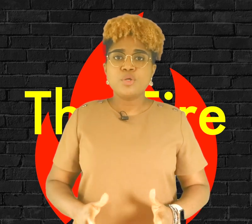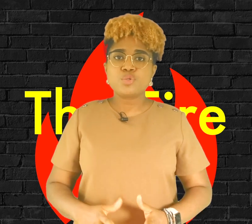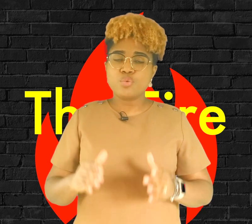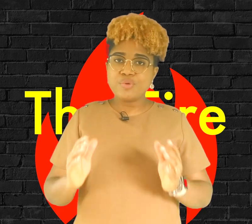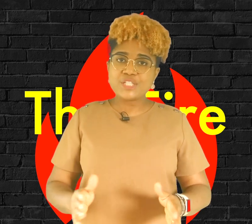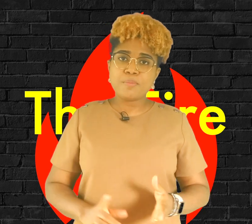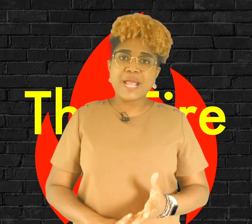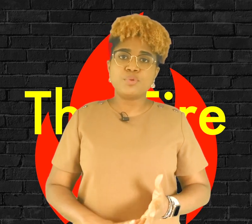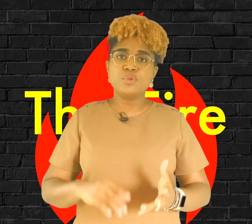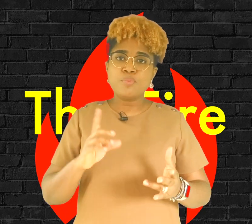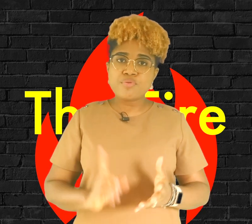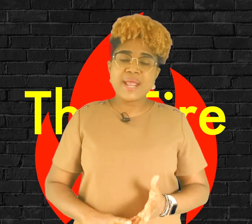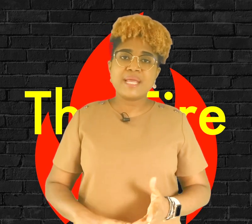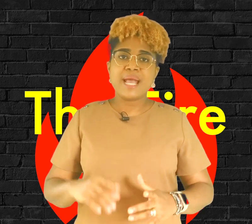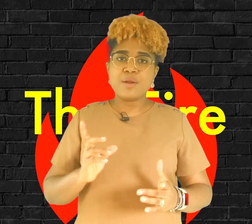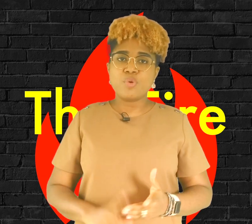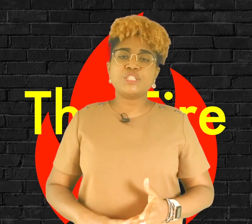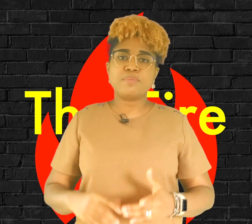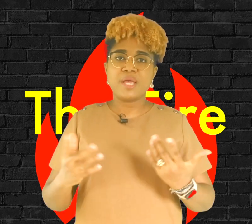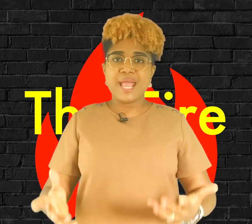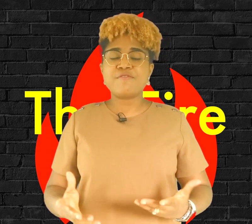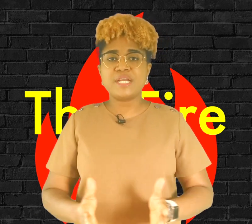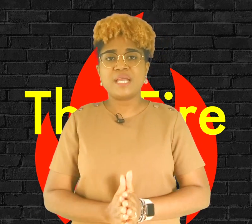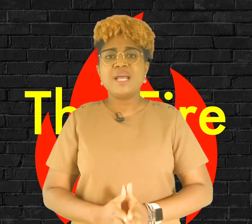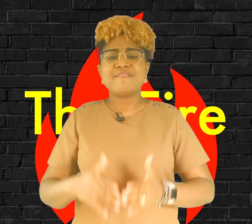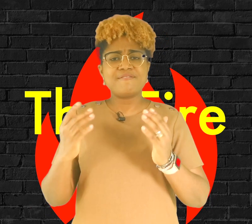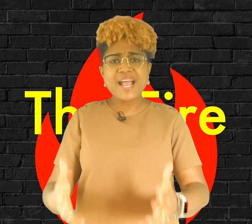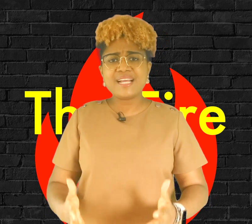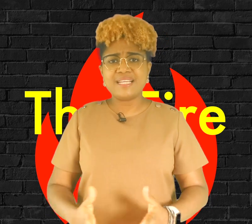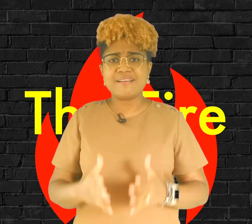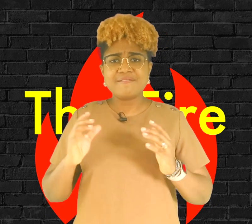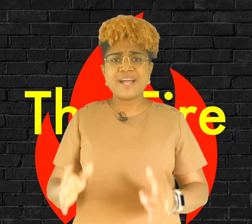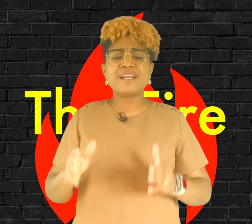stop. So read your Bible, pray, and worship every day. And